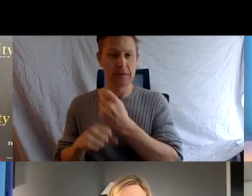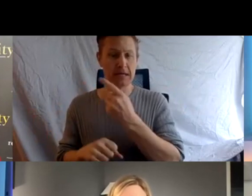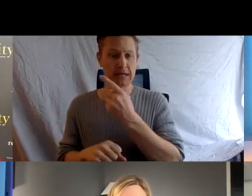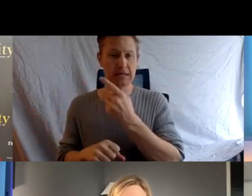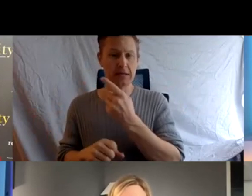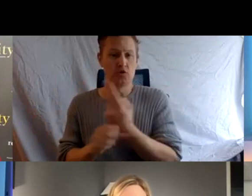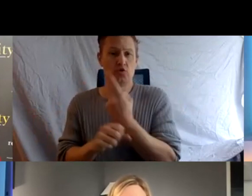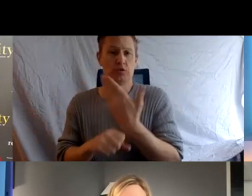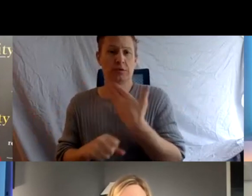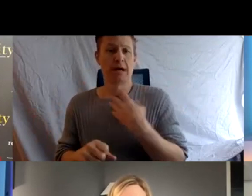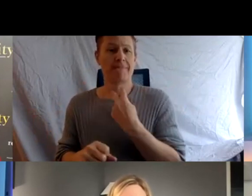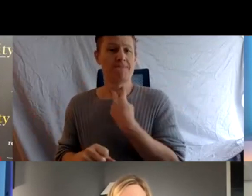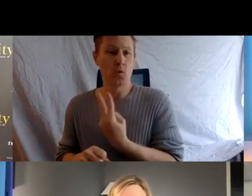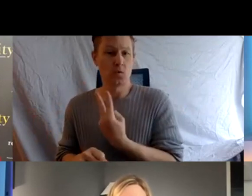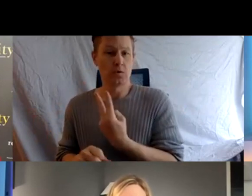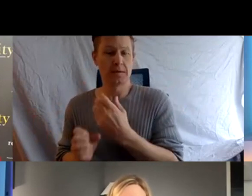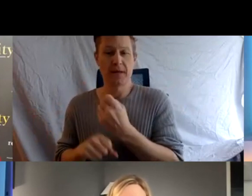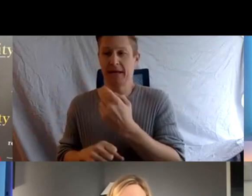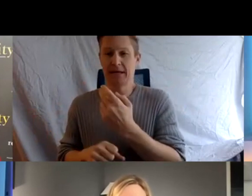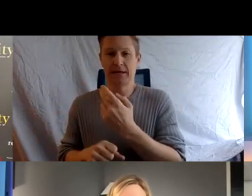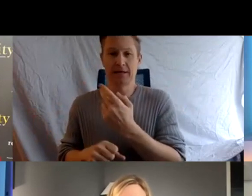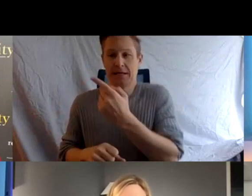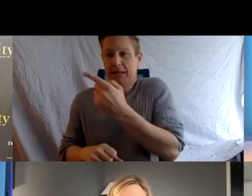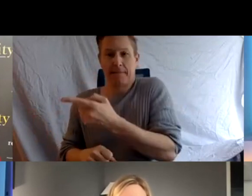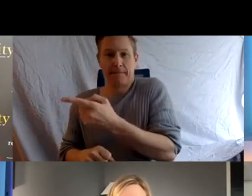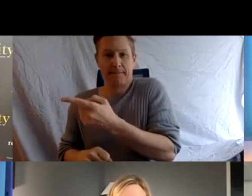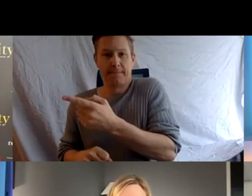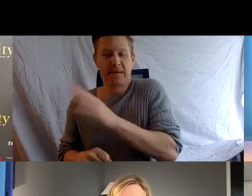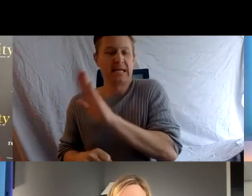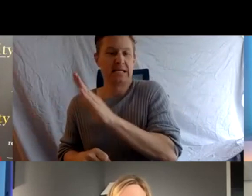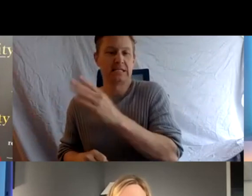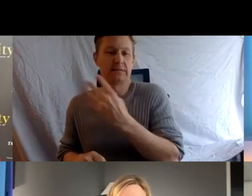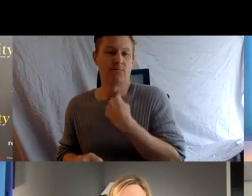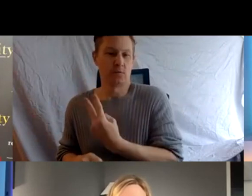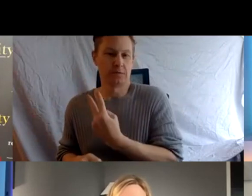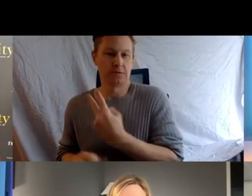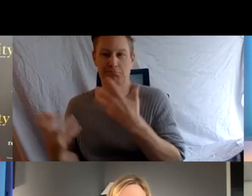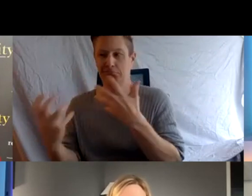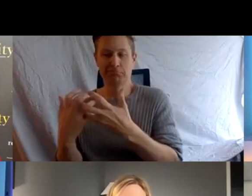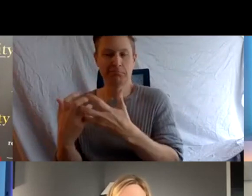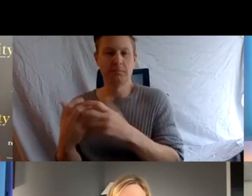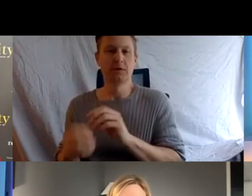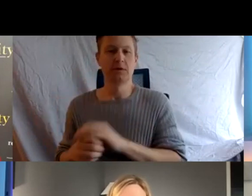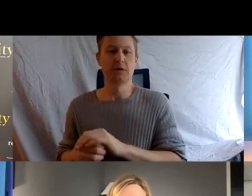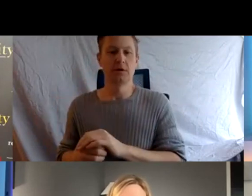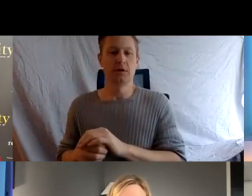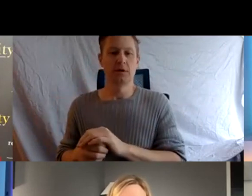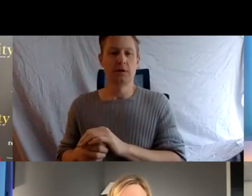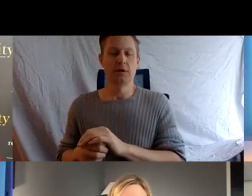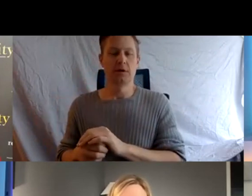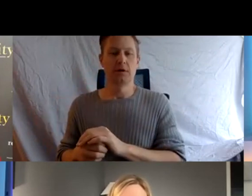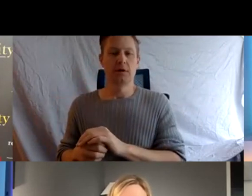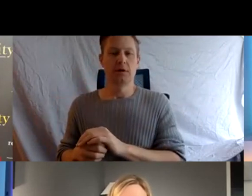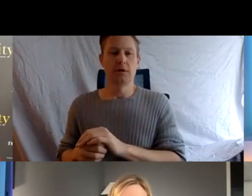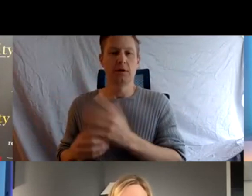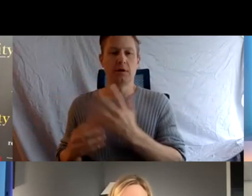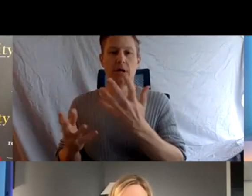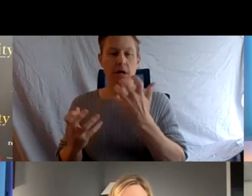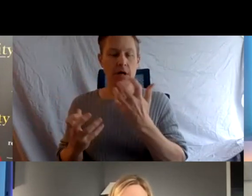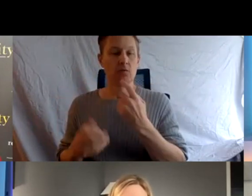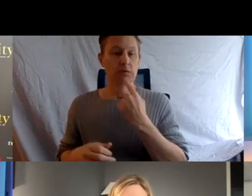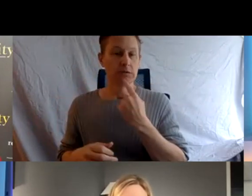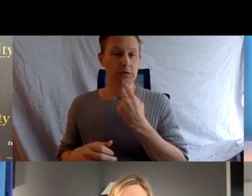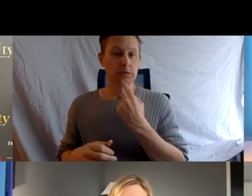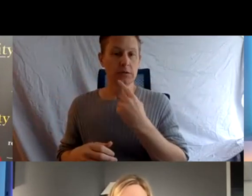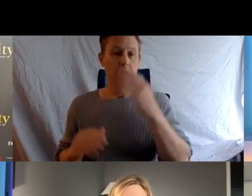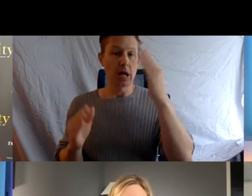use my voice and make that be him. And I would also say that I